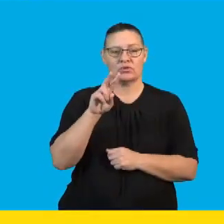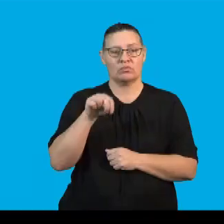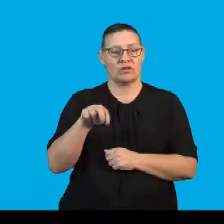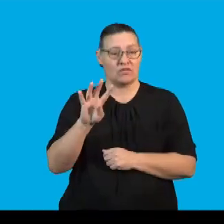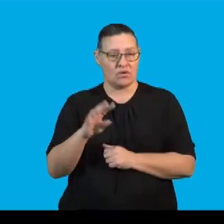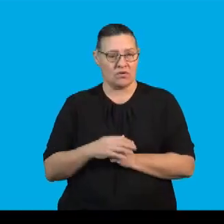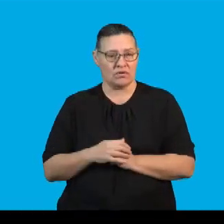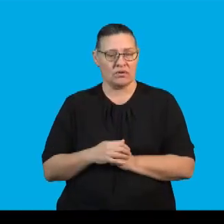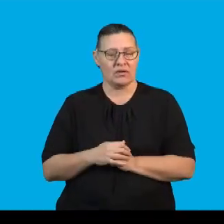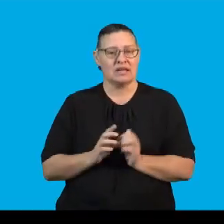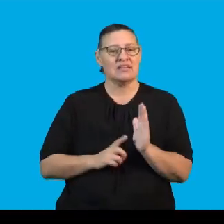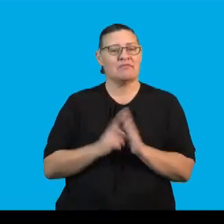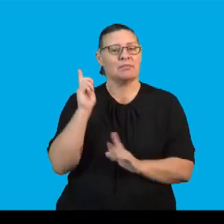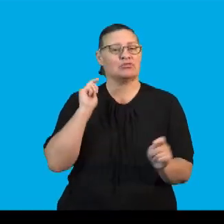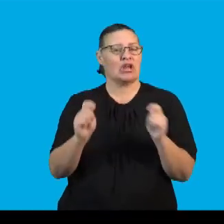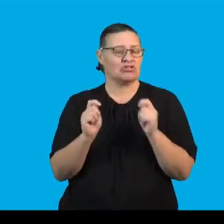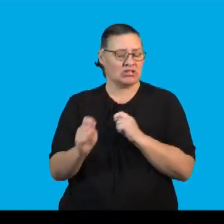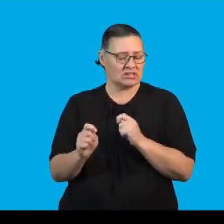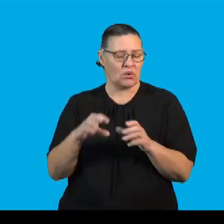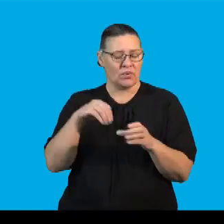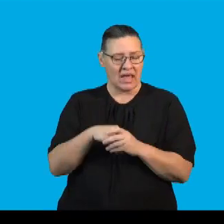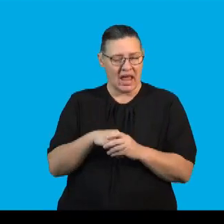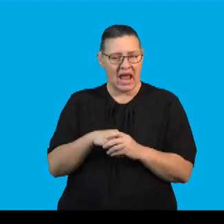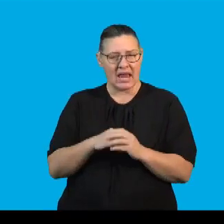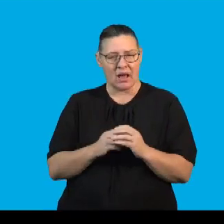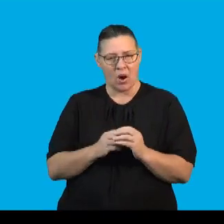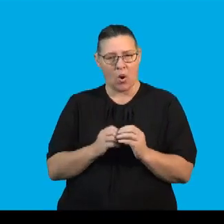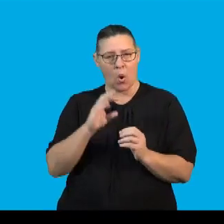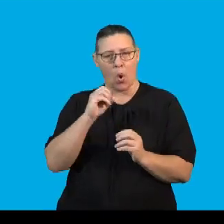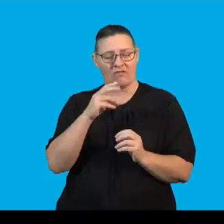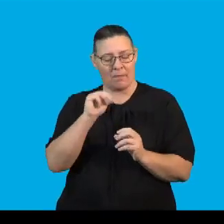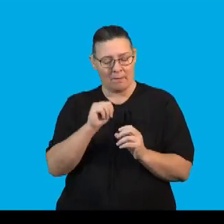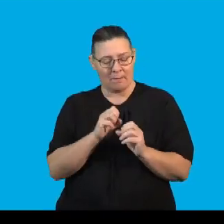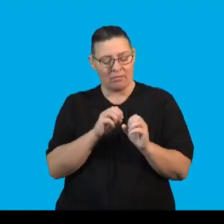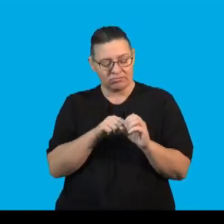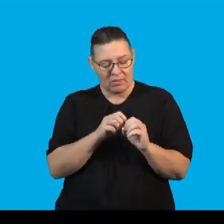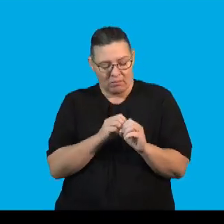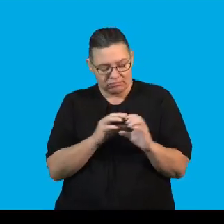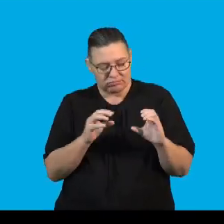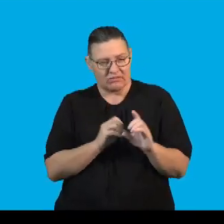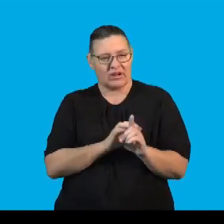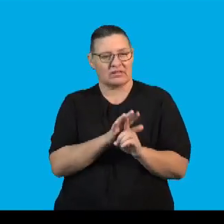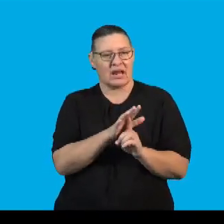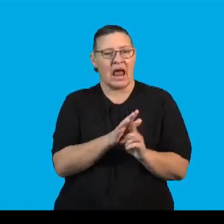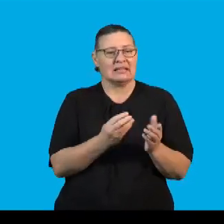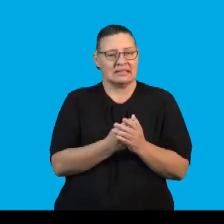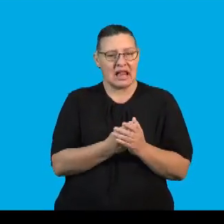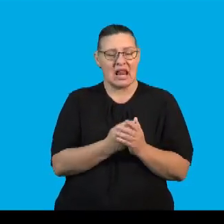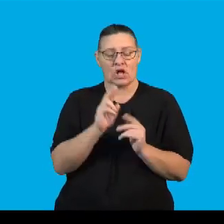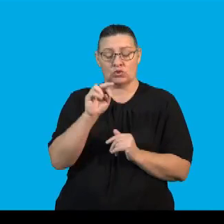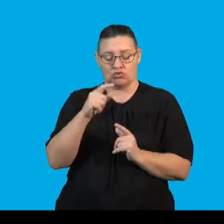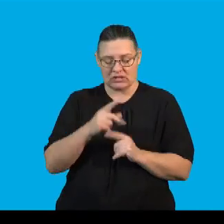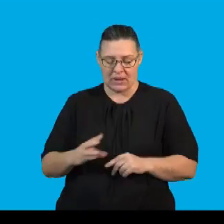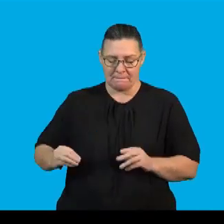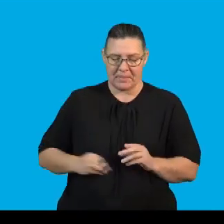224, describe the developmental changes in the fertilized ovum until implantation occurs in the